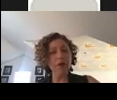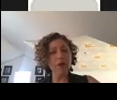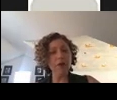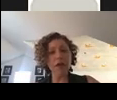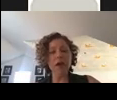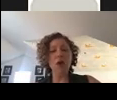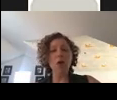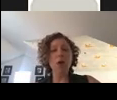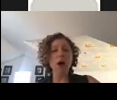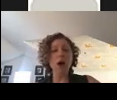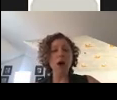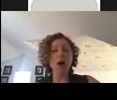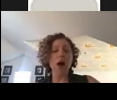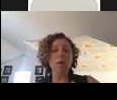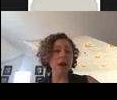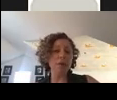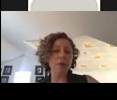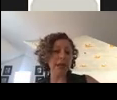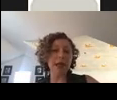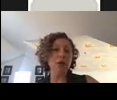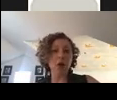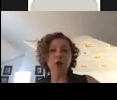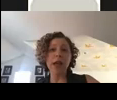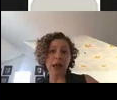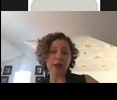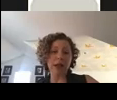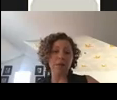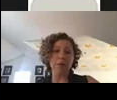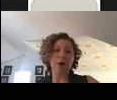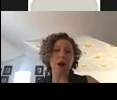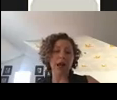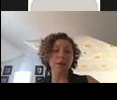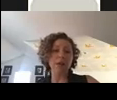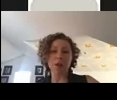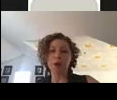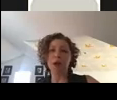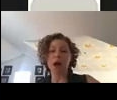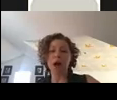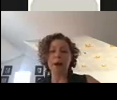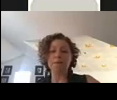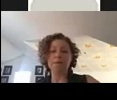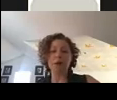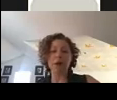the investigation, or become a complainant in their own case. And people are able to